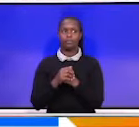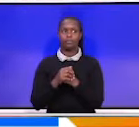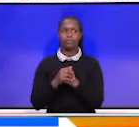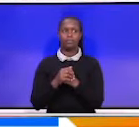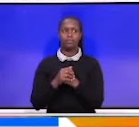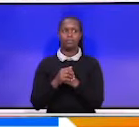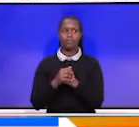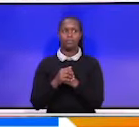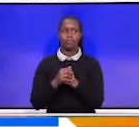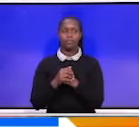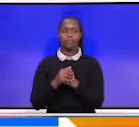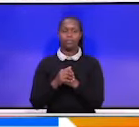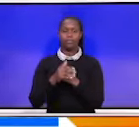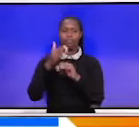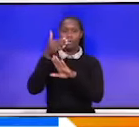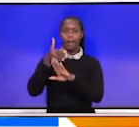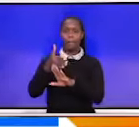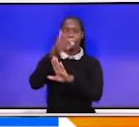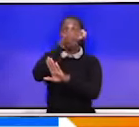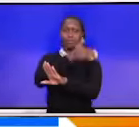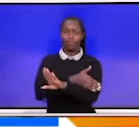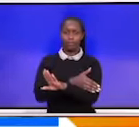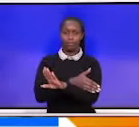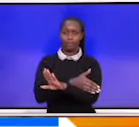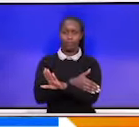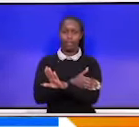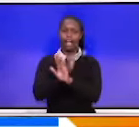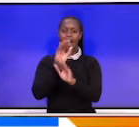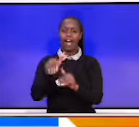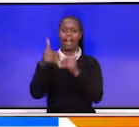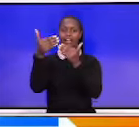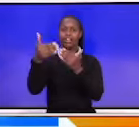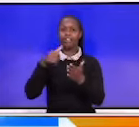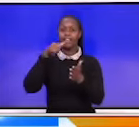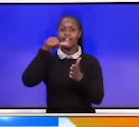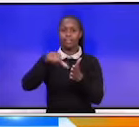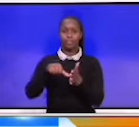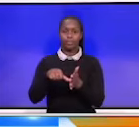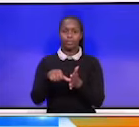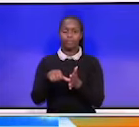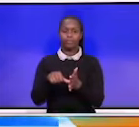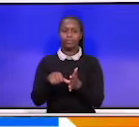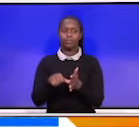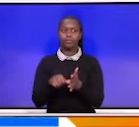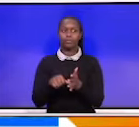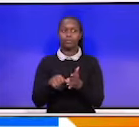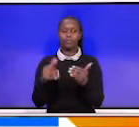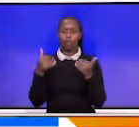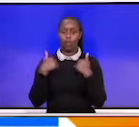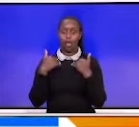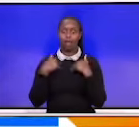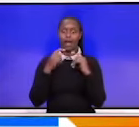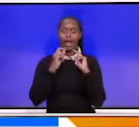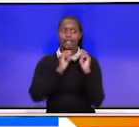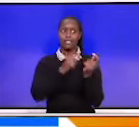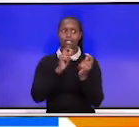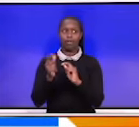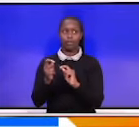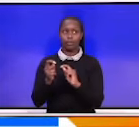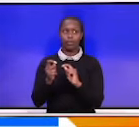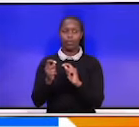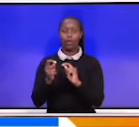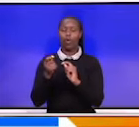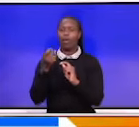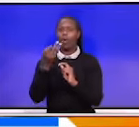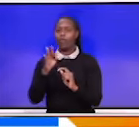Before I give you these envelopes as a testimony of our